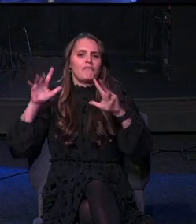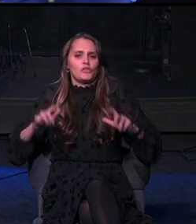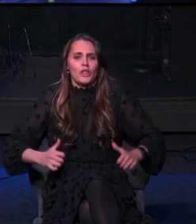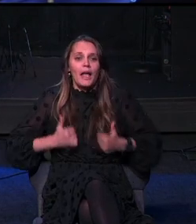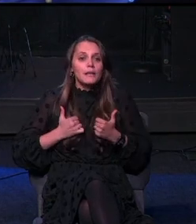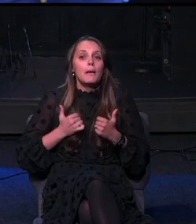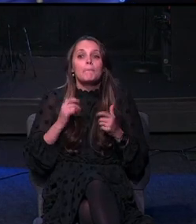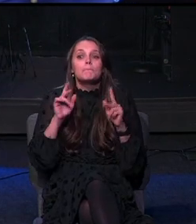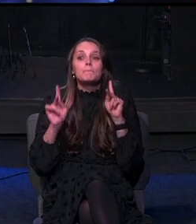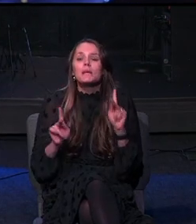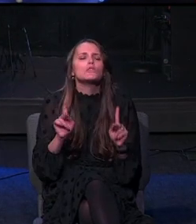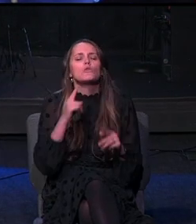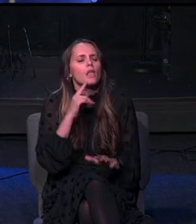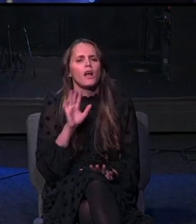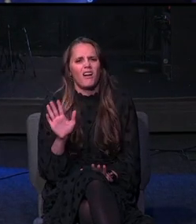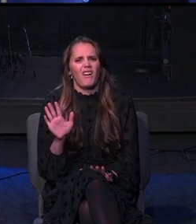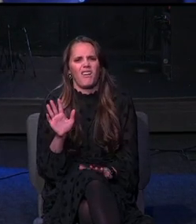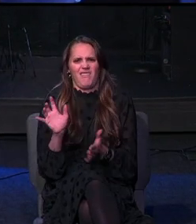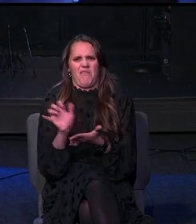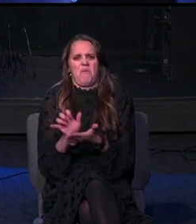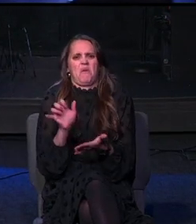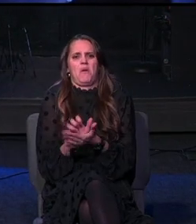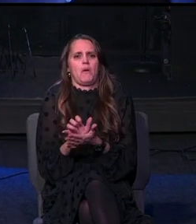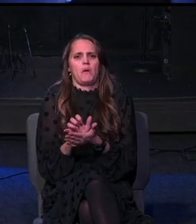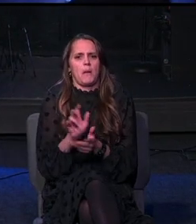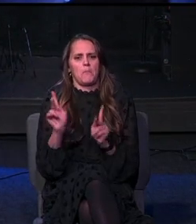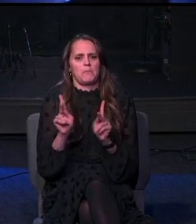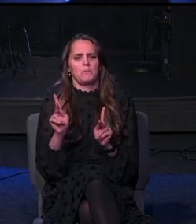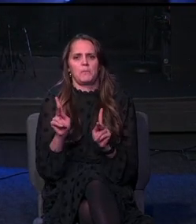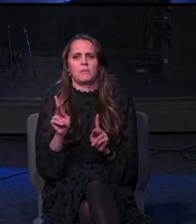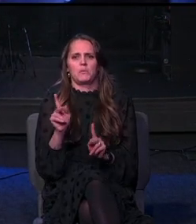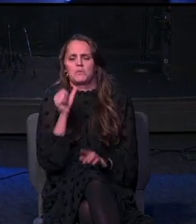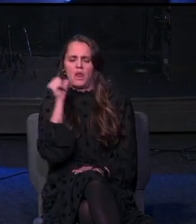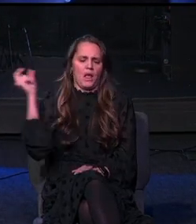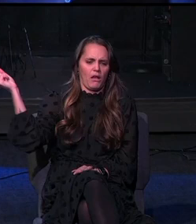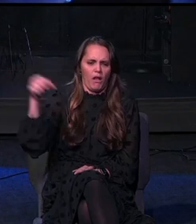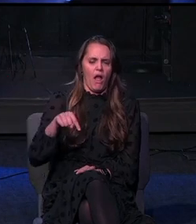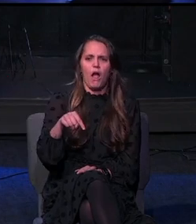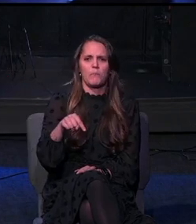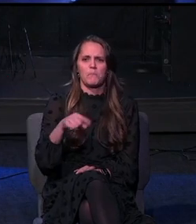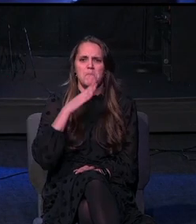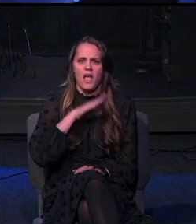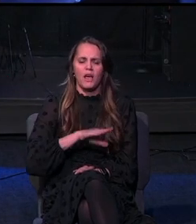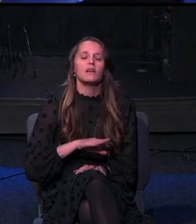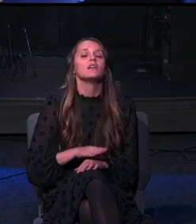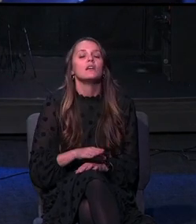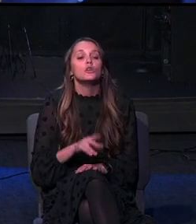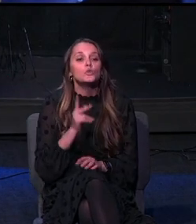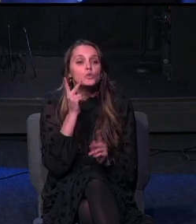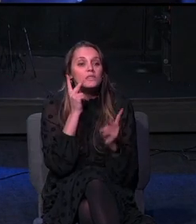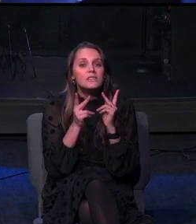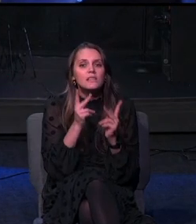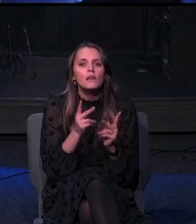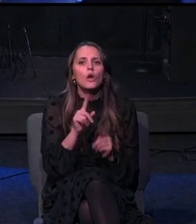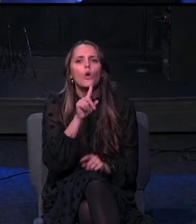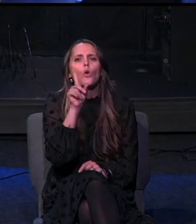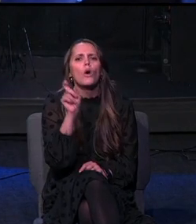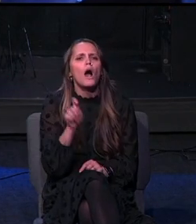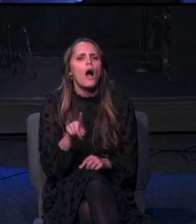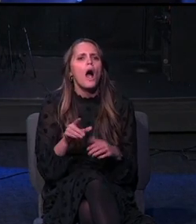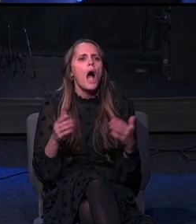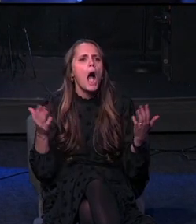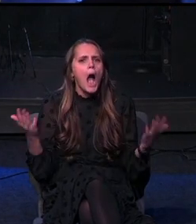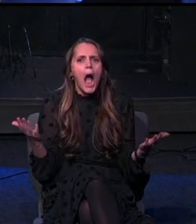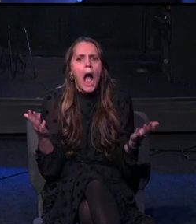people that you went, there's no way redemption will ever come to that house or that person. When you see this happen, the question you would ask is,